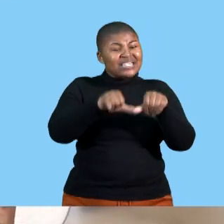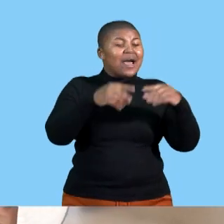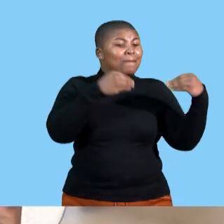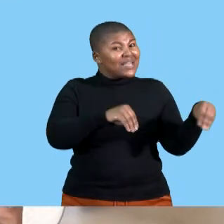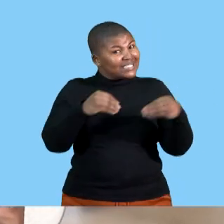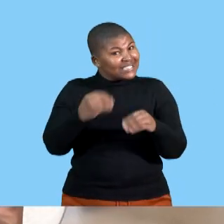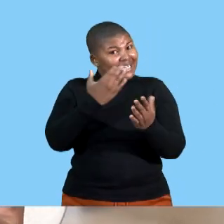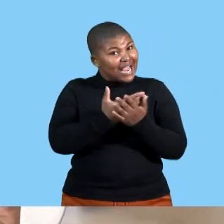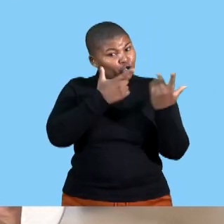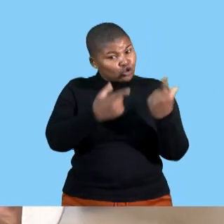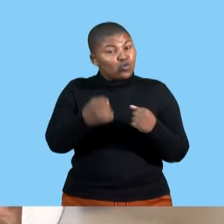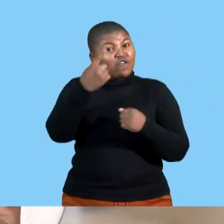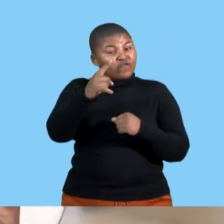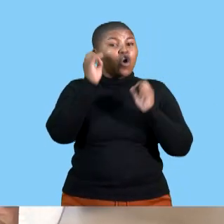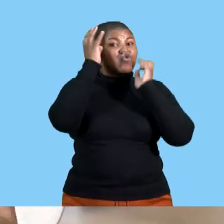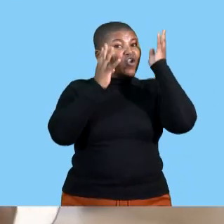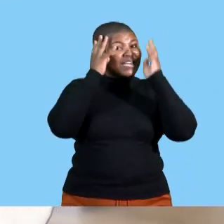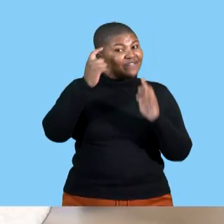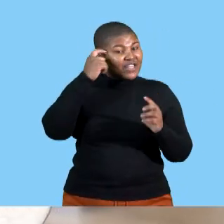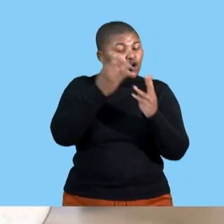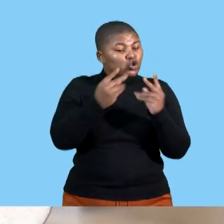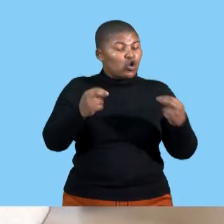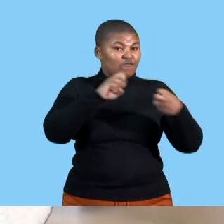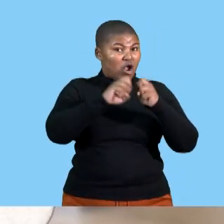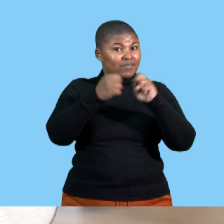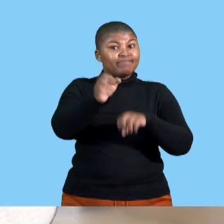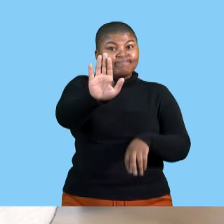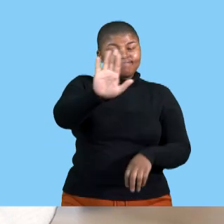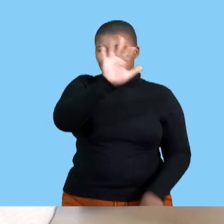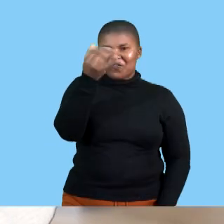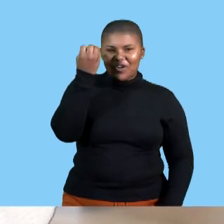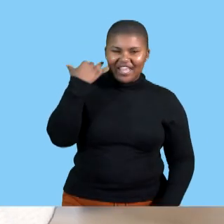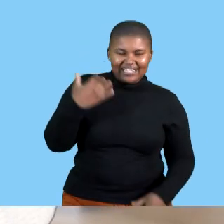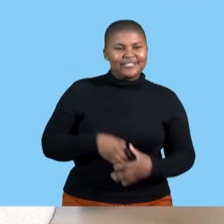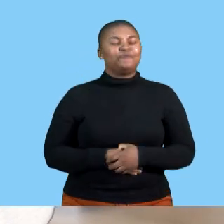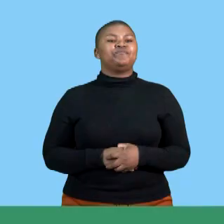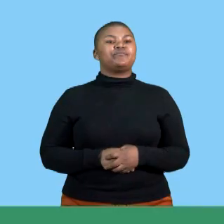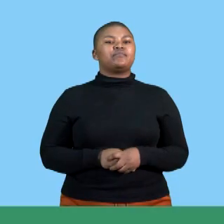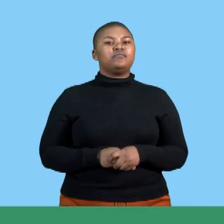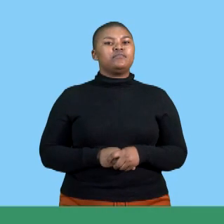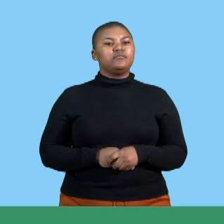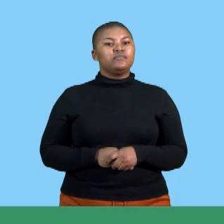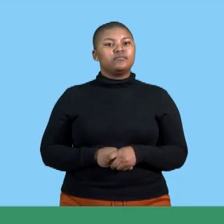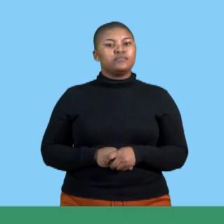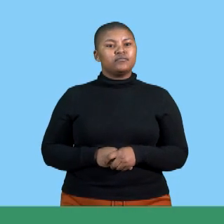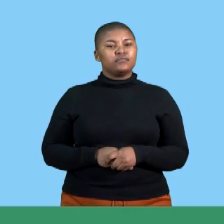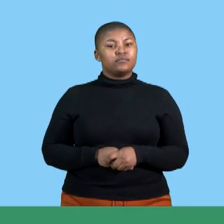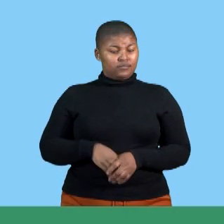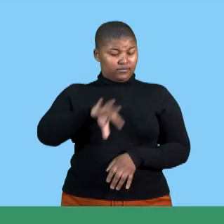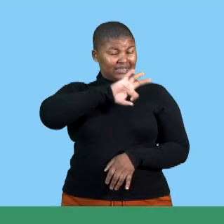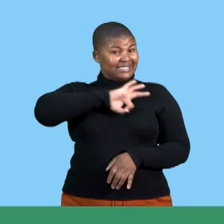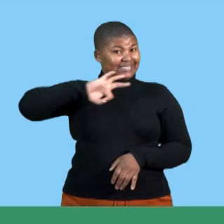a business can use creative thinking to solve the problems. Don't forget that. Thirdly, give feedback